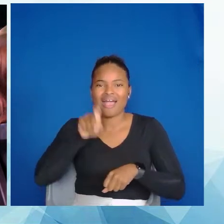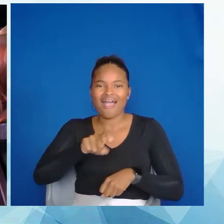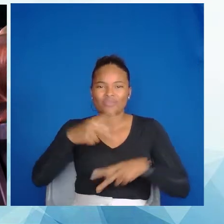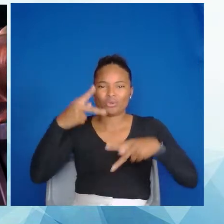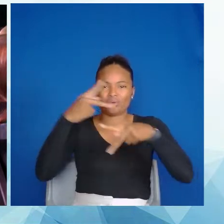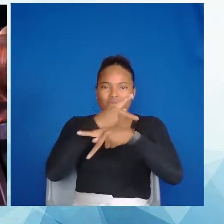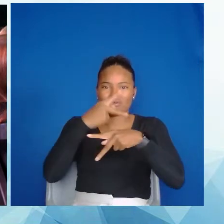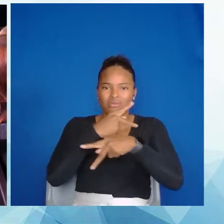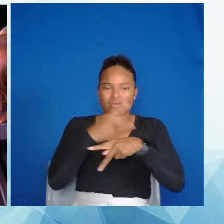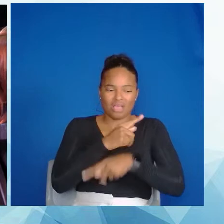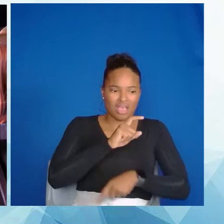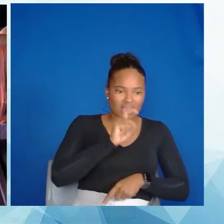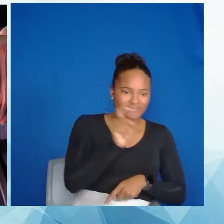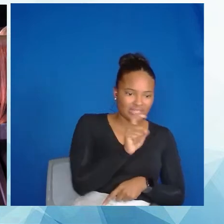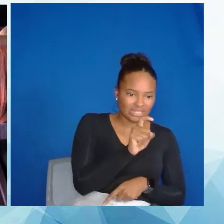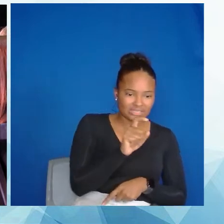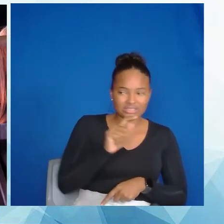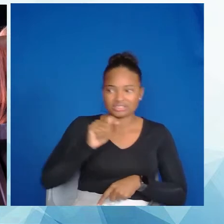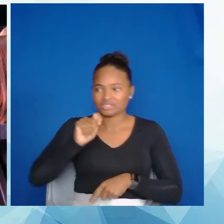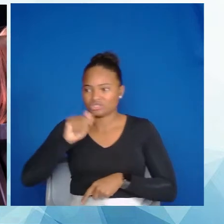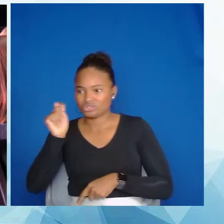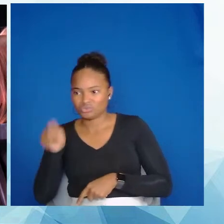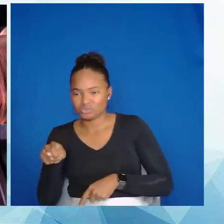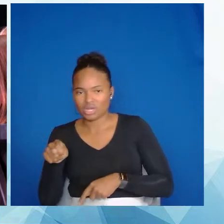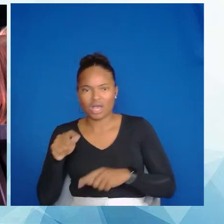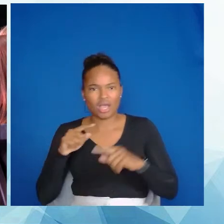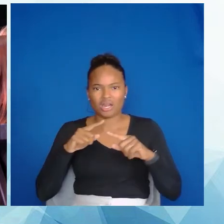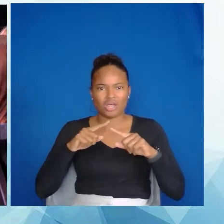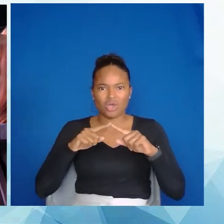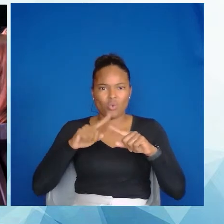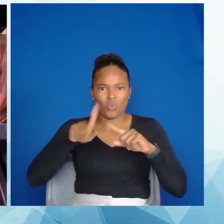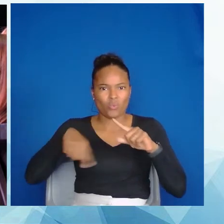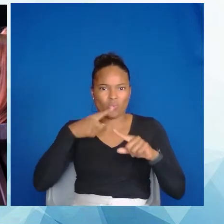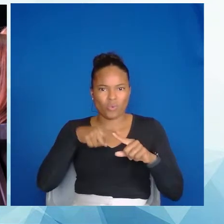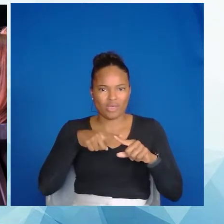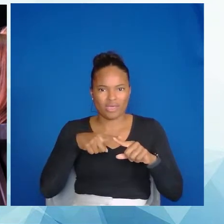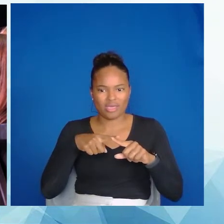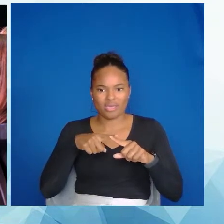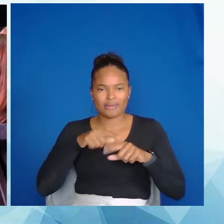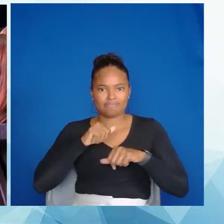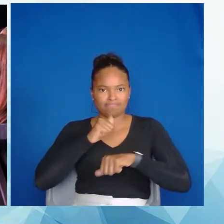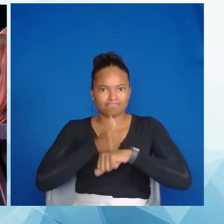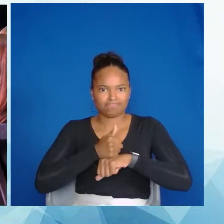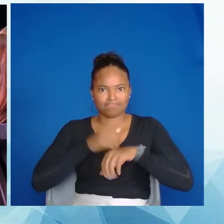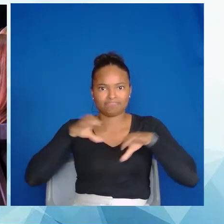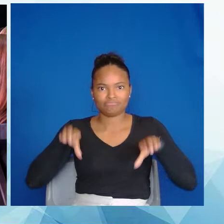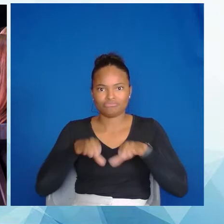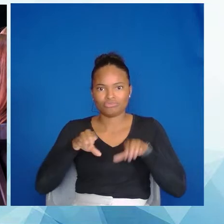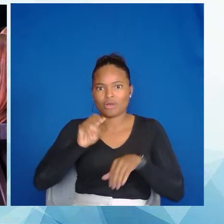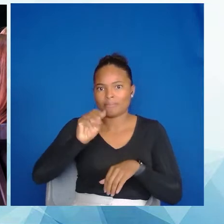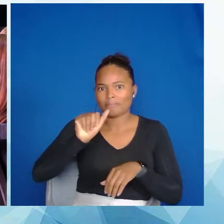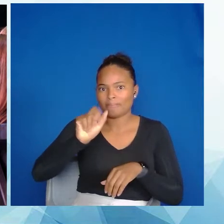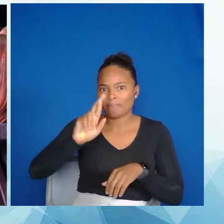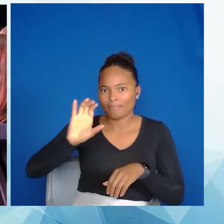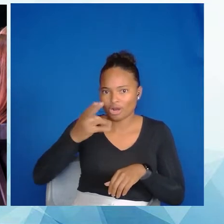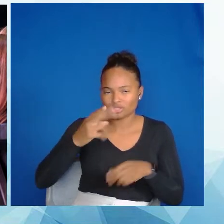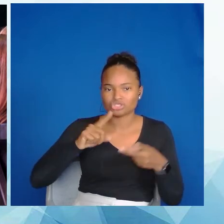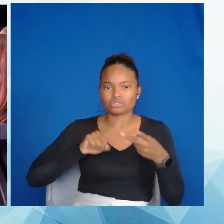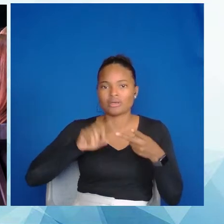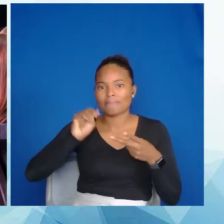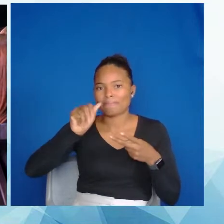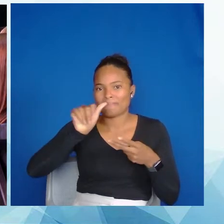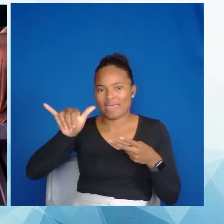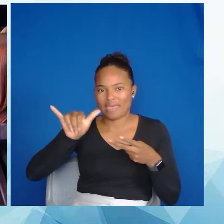Phoenix and in Tucson when we could have March or May. March and May